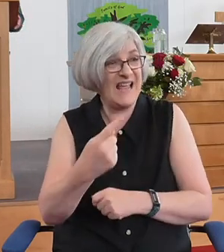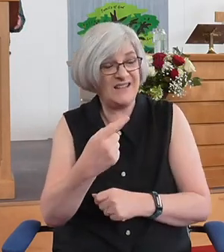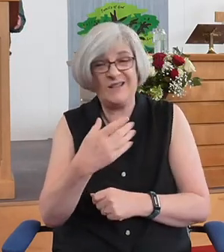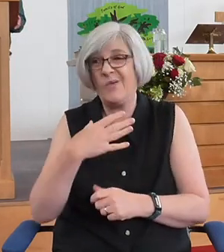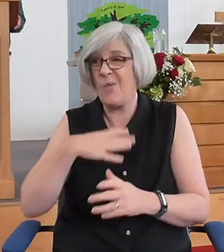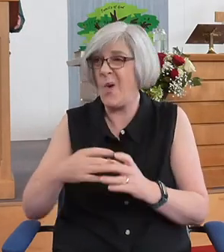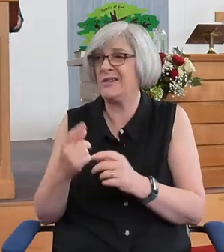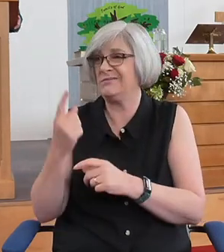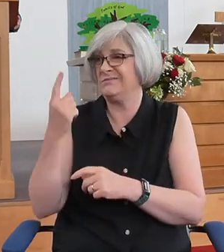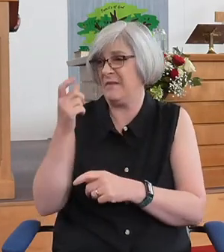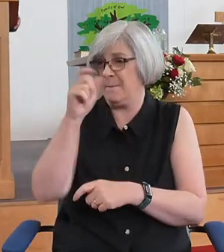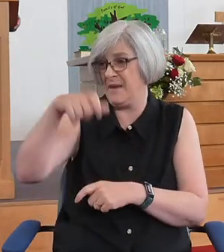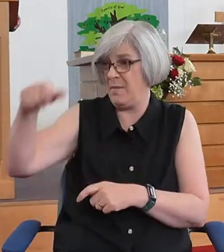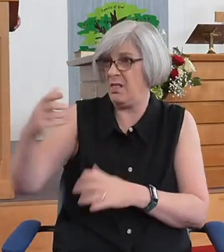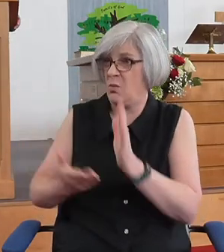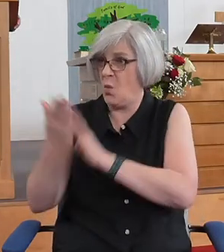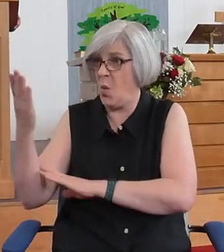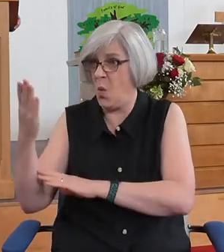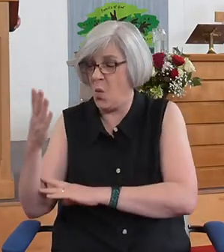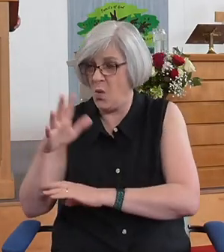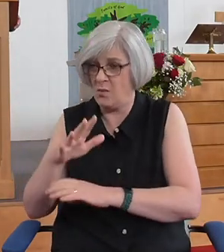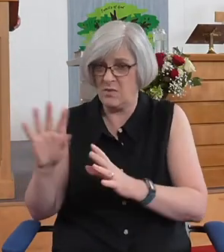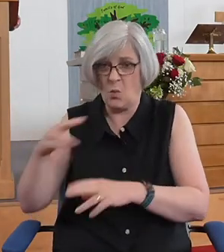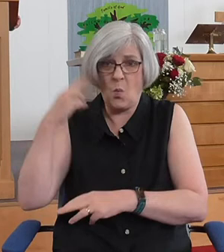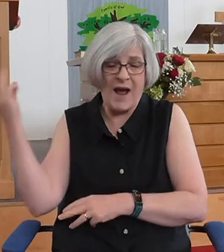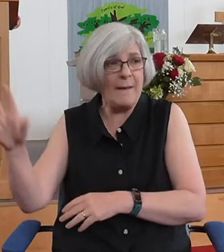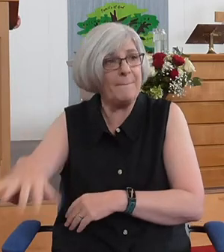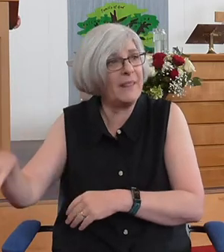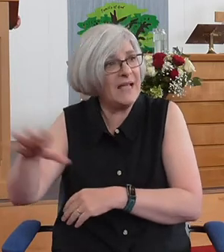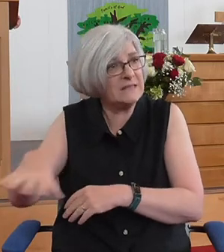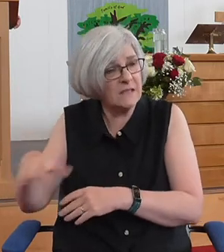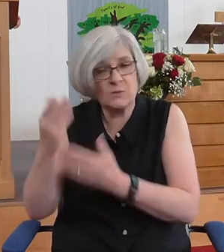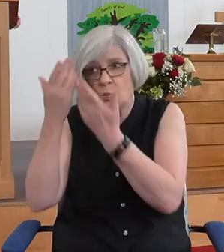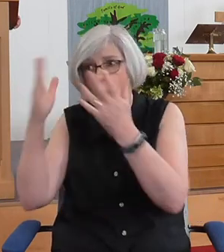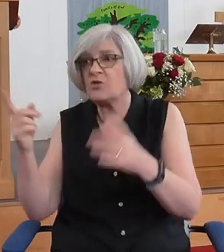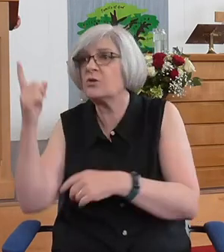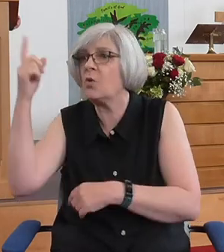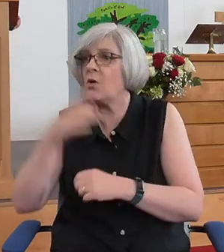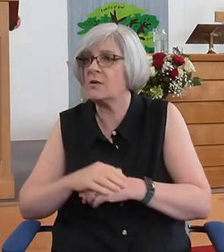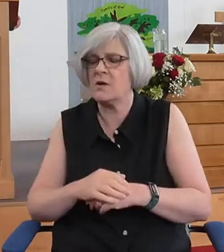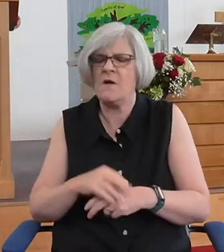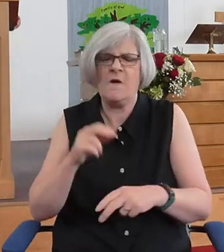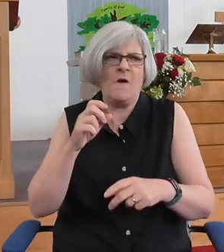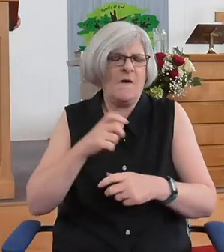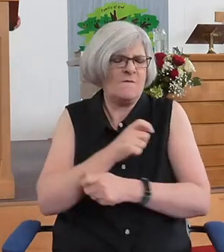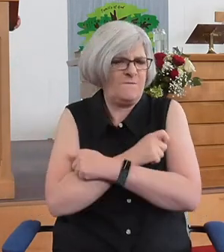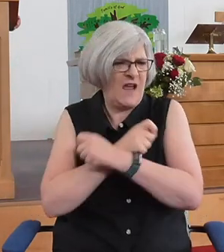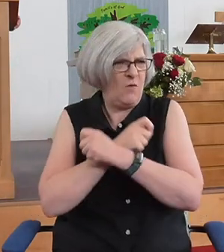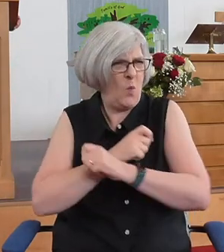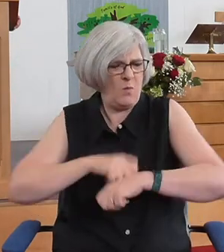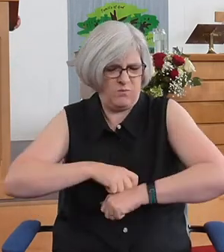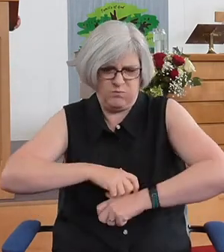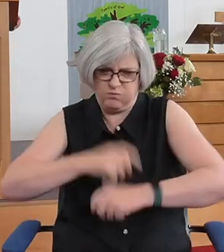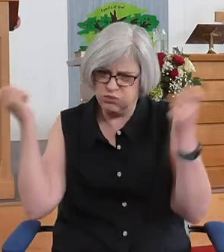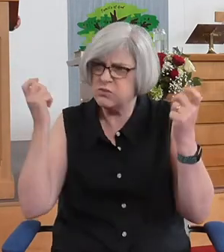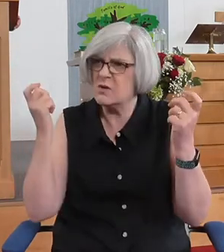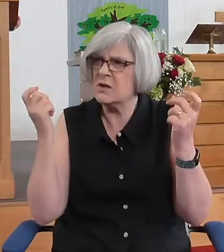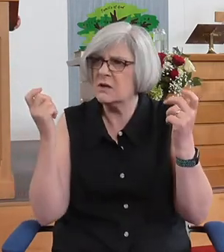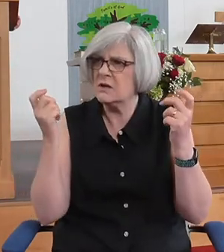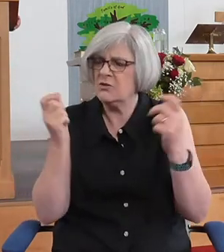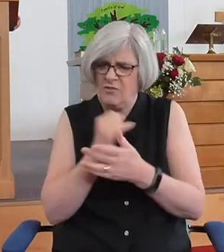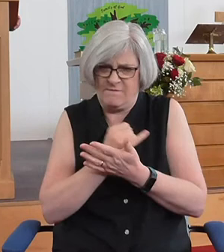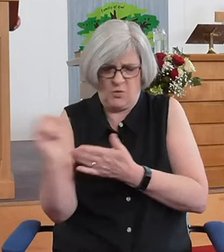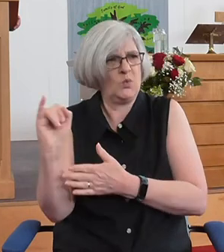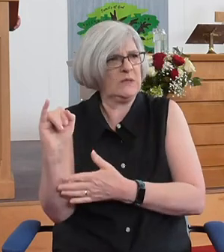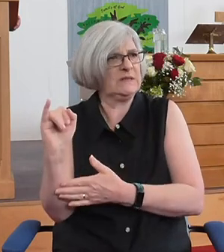worship him in the wilderness. Pharaoh was incensed and refused. He insisted